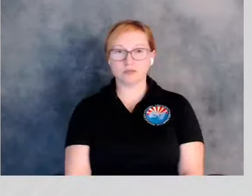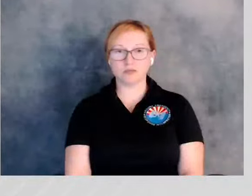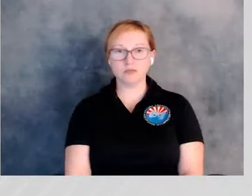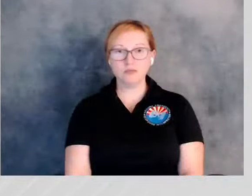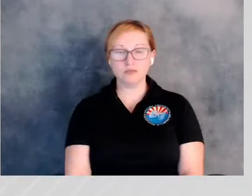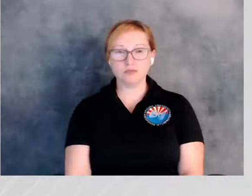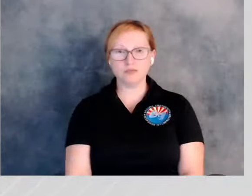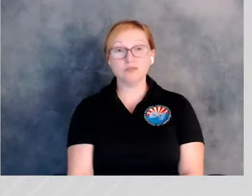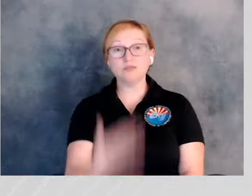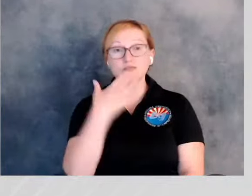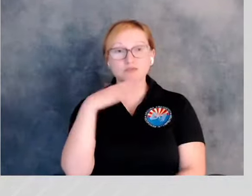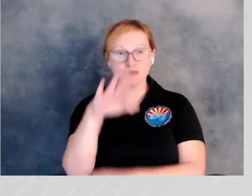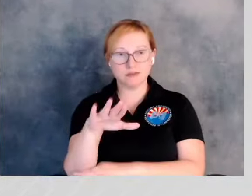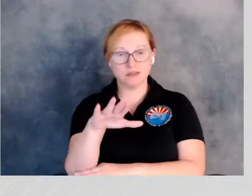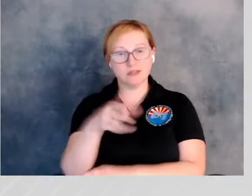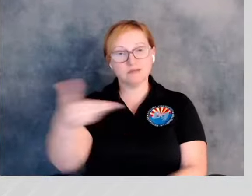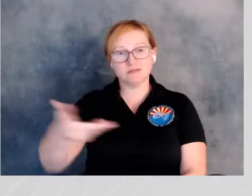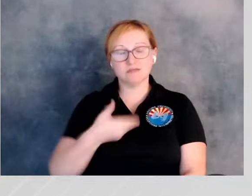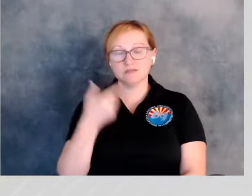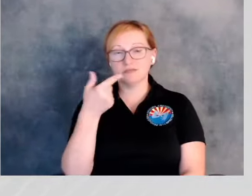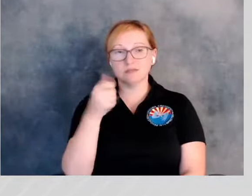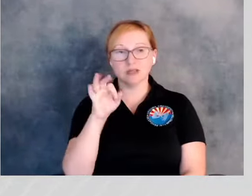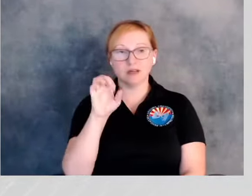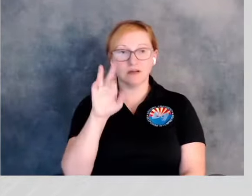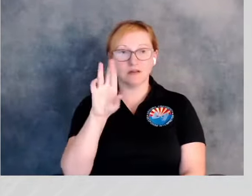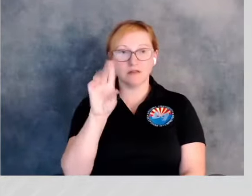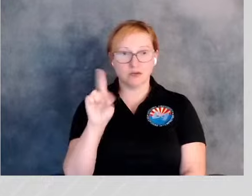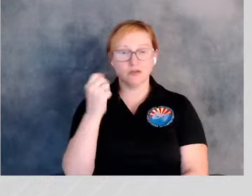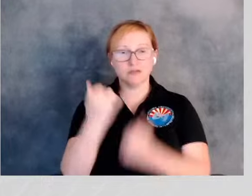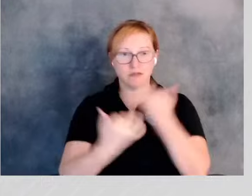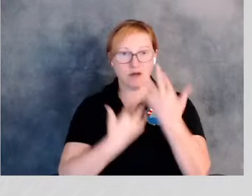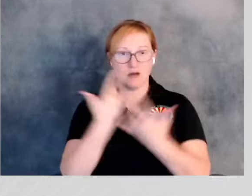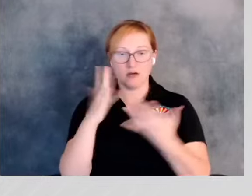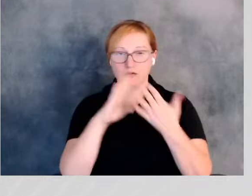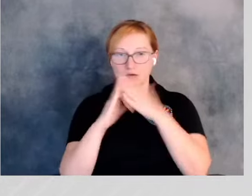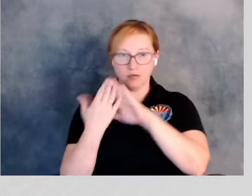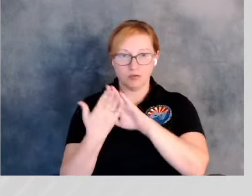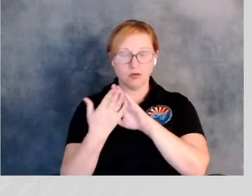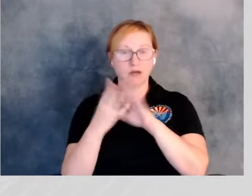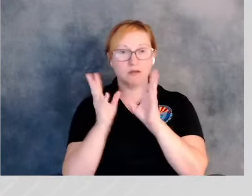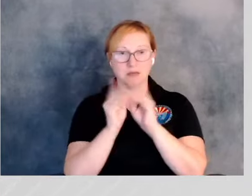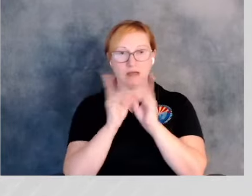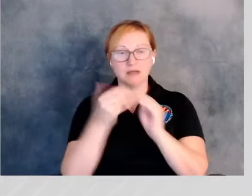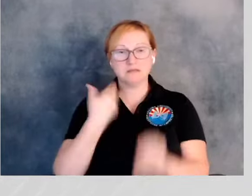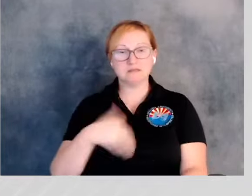Good evening and welcome to the Gifford Fire Community Meeting. My name is Lynn Sealight and I will be,